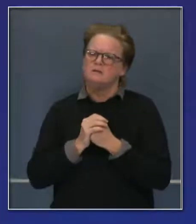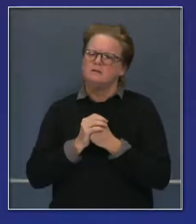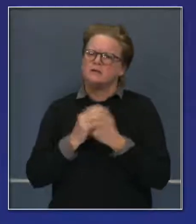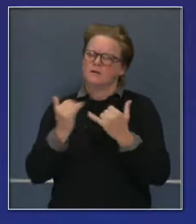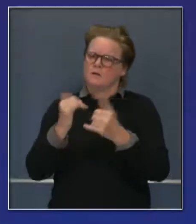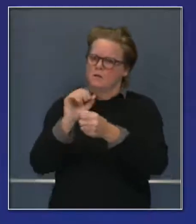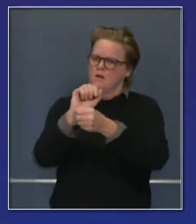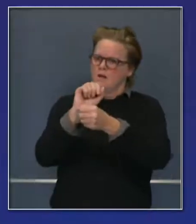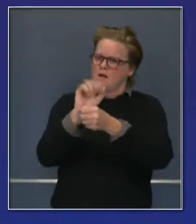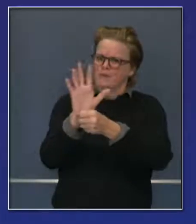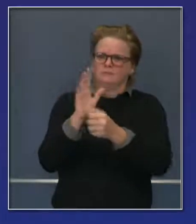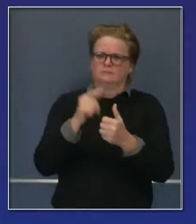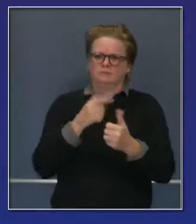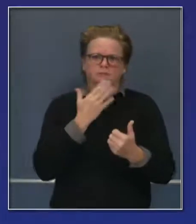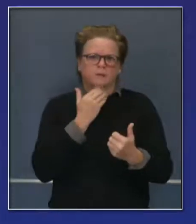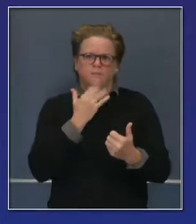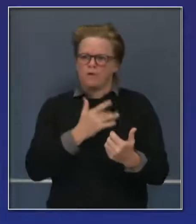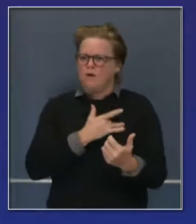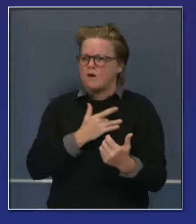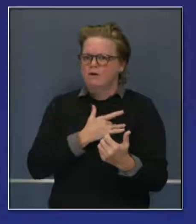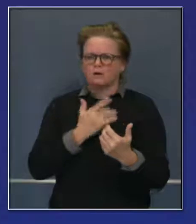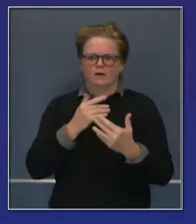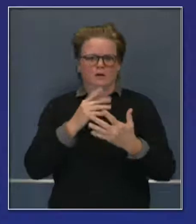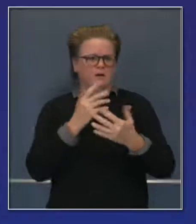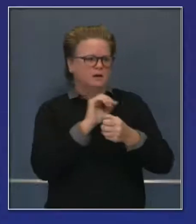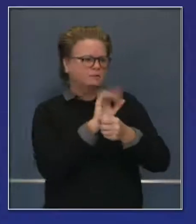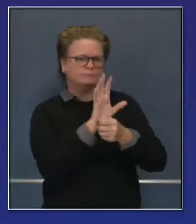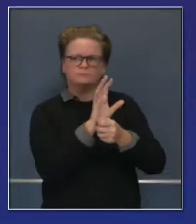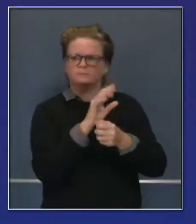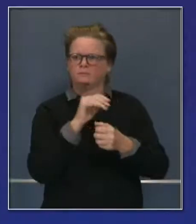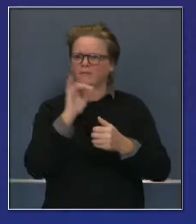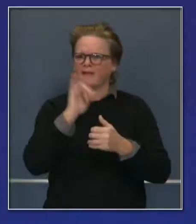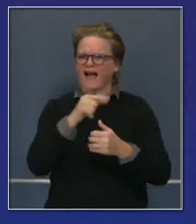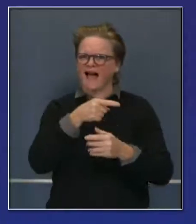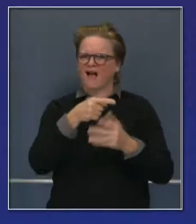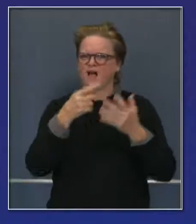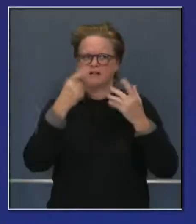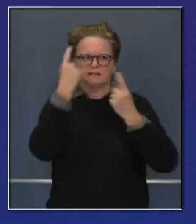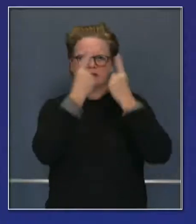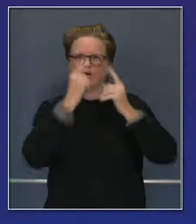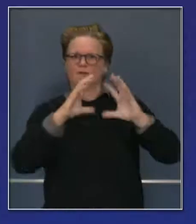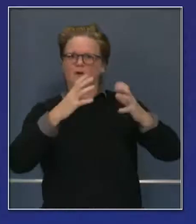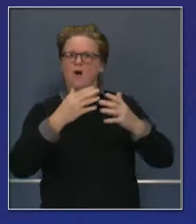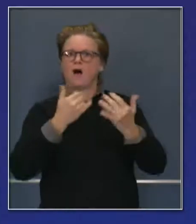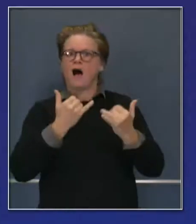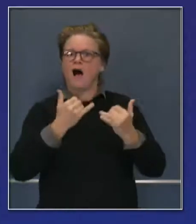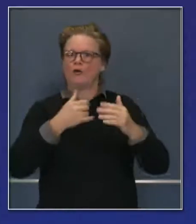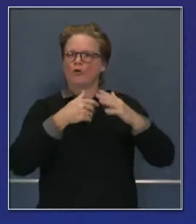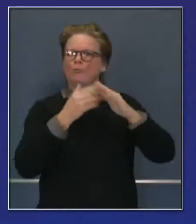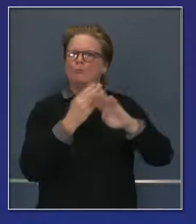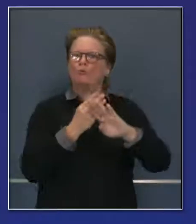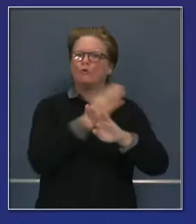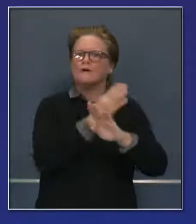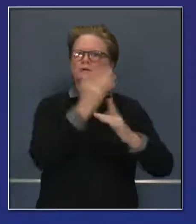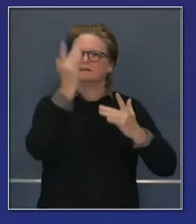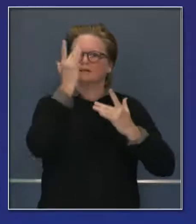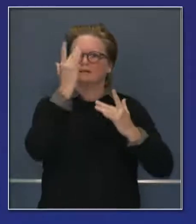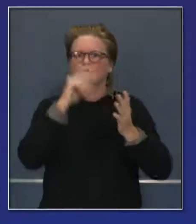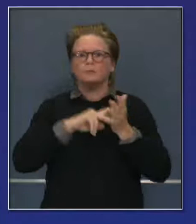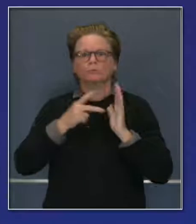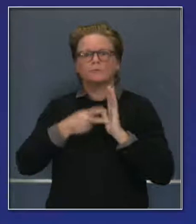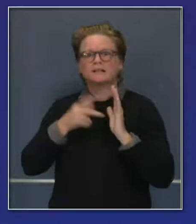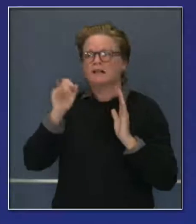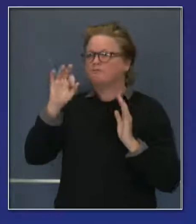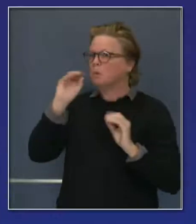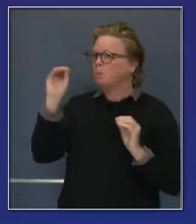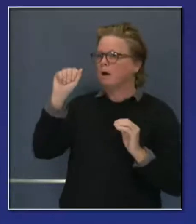the COVID or the coronavirus also can increase and add to that number. You're seeing prospects